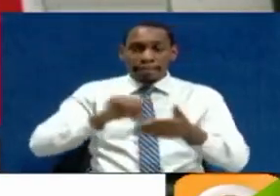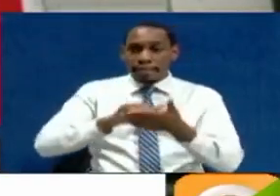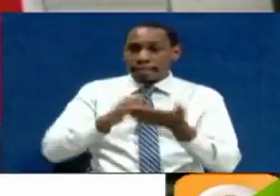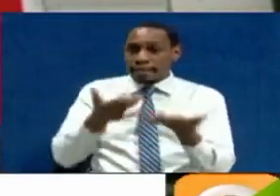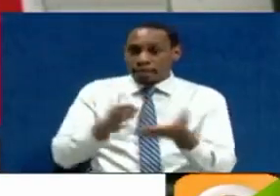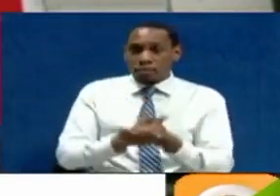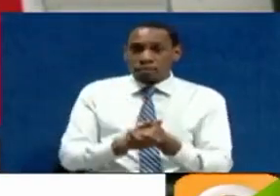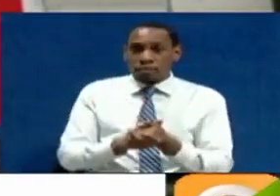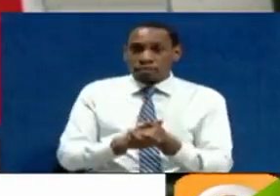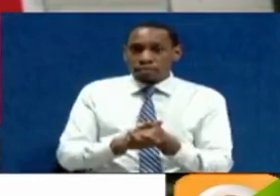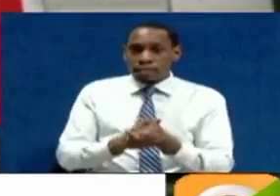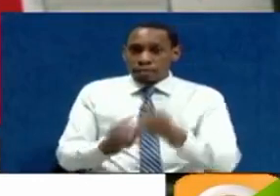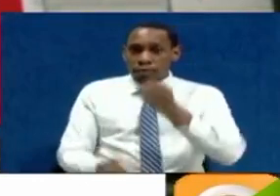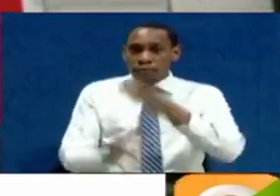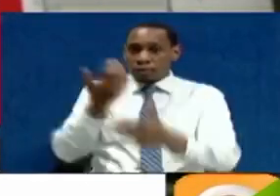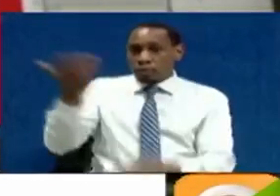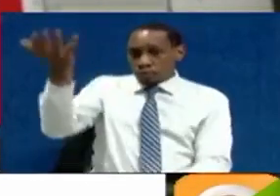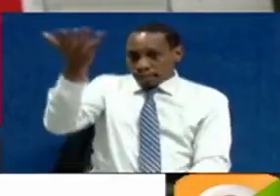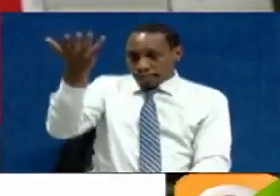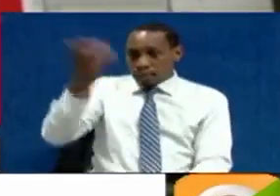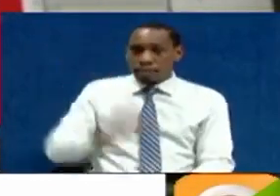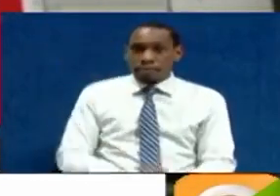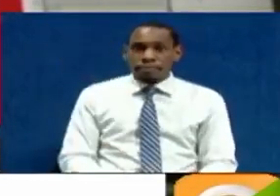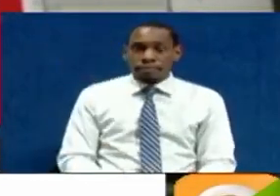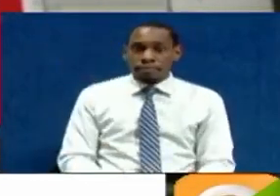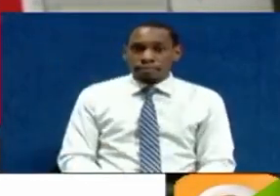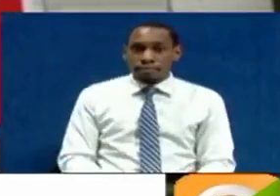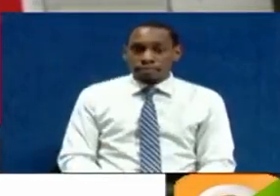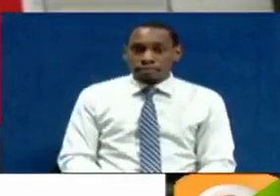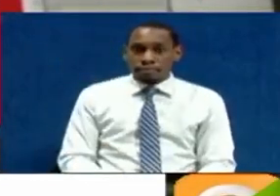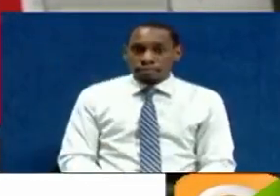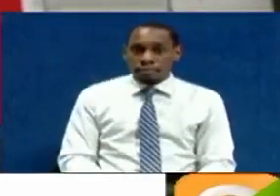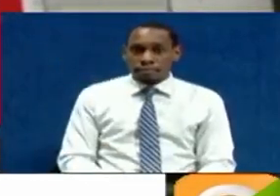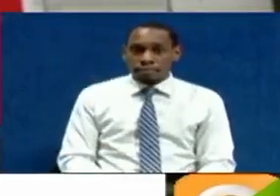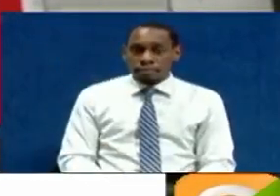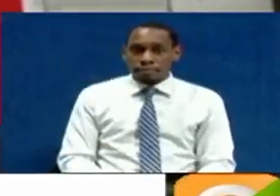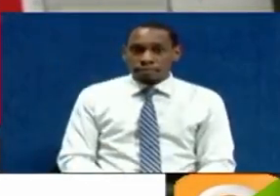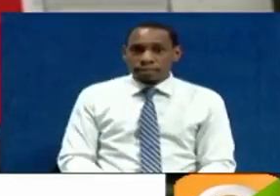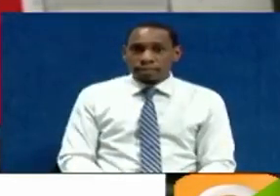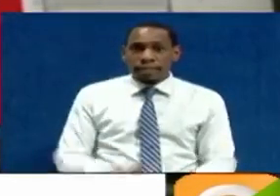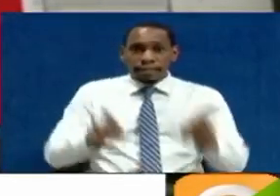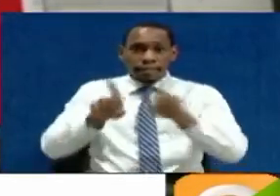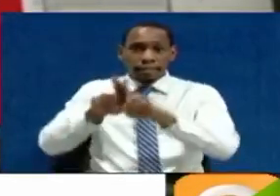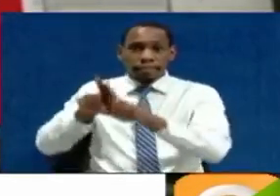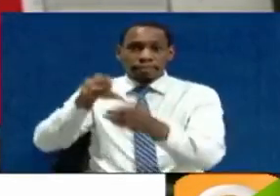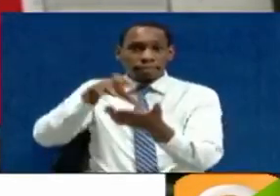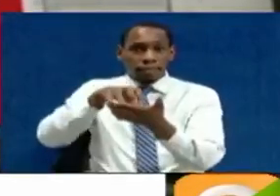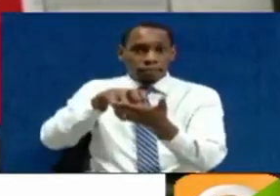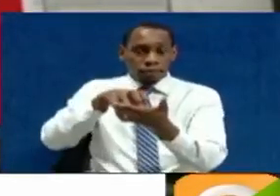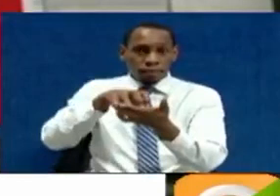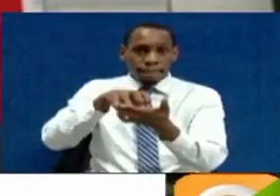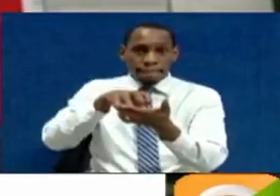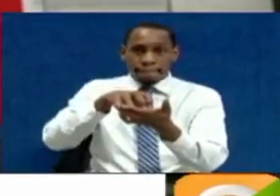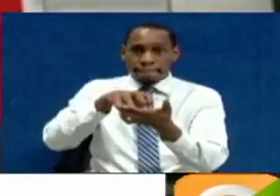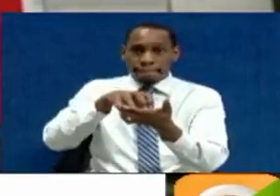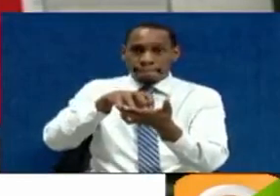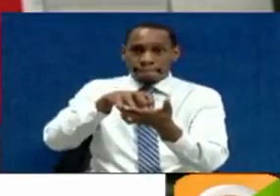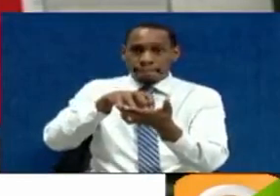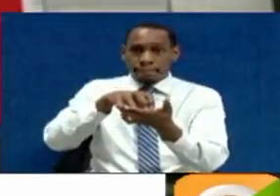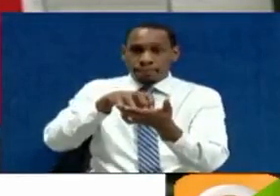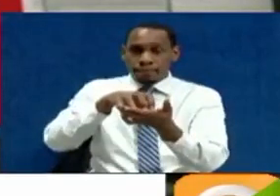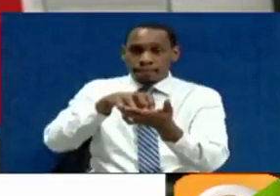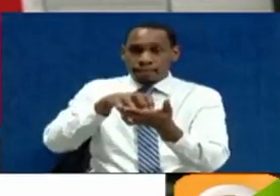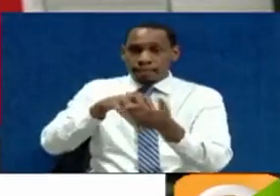this one is now coming from a cloud, you know, from the skies. And in this case,